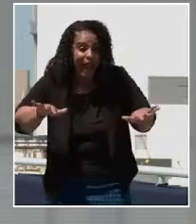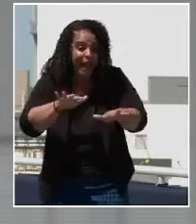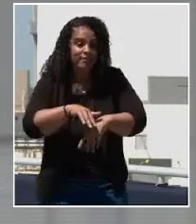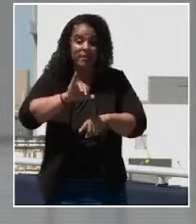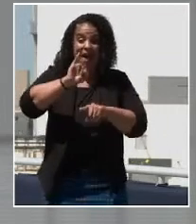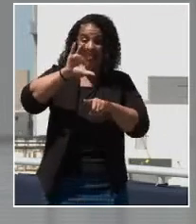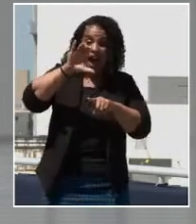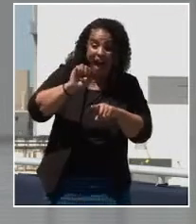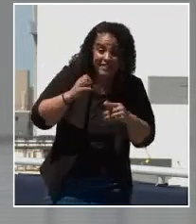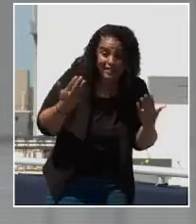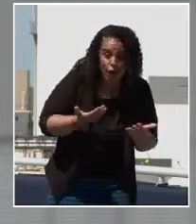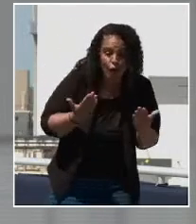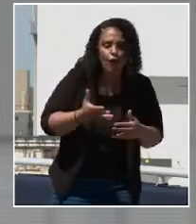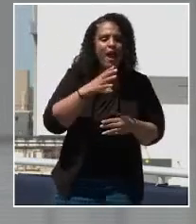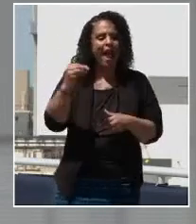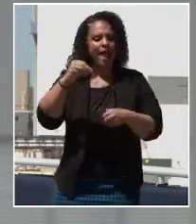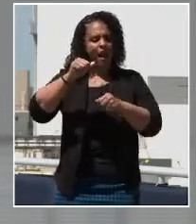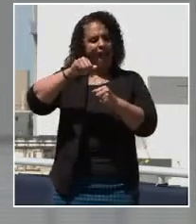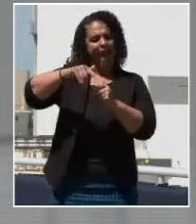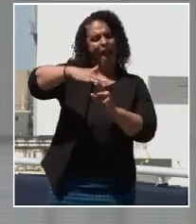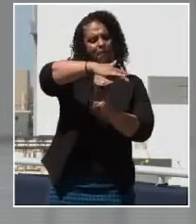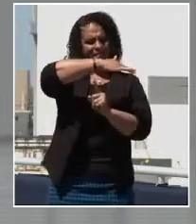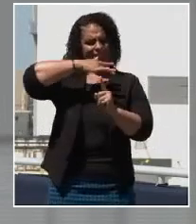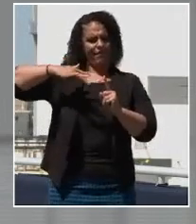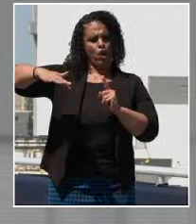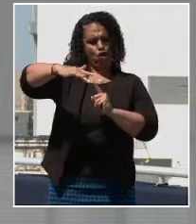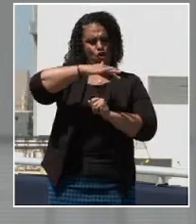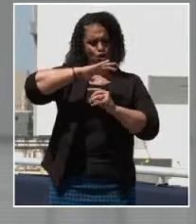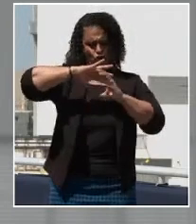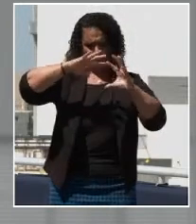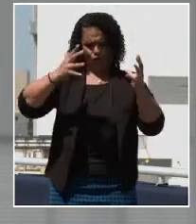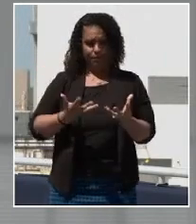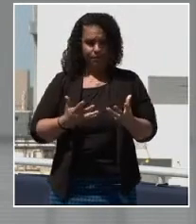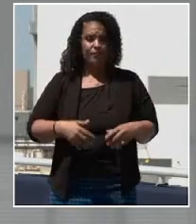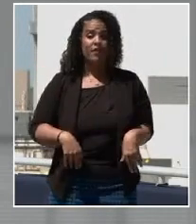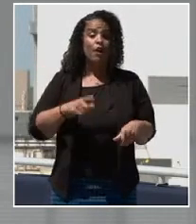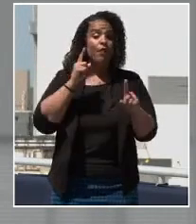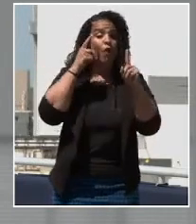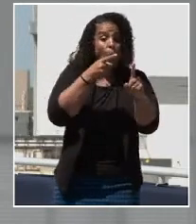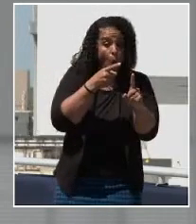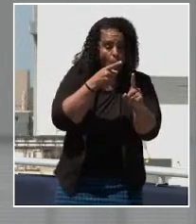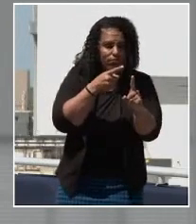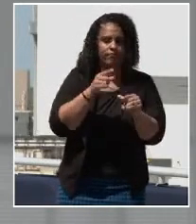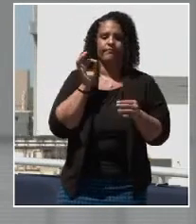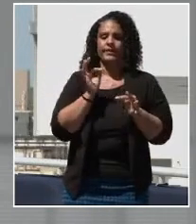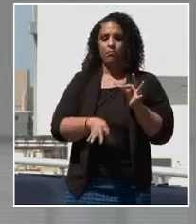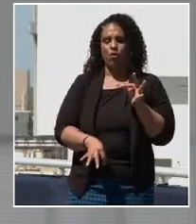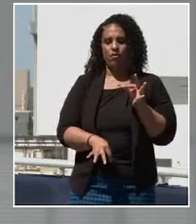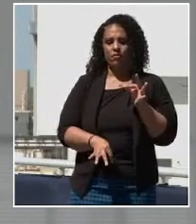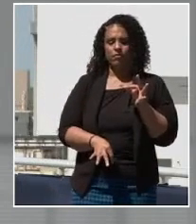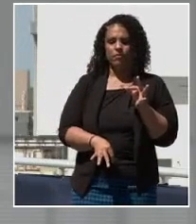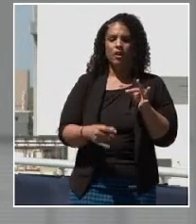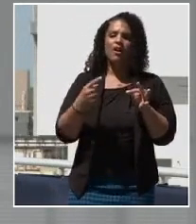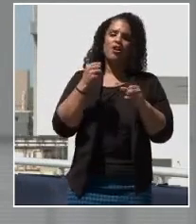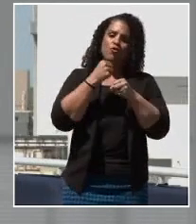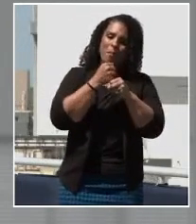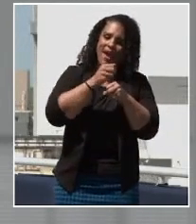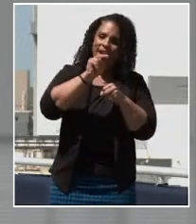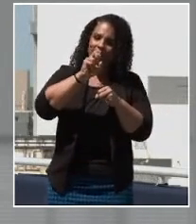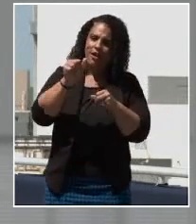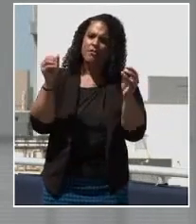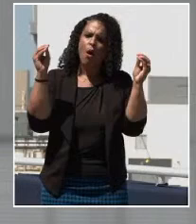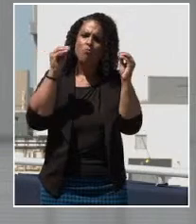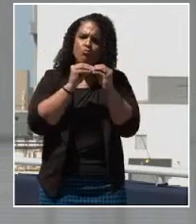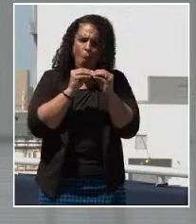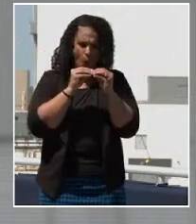the ice and to the atmosphere and the goal is simple to make NASA